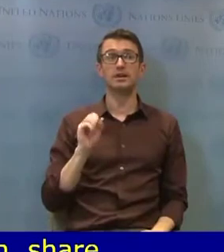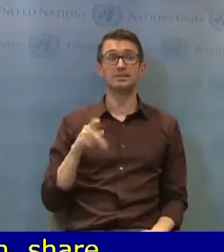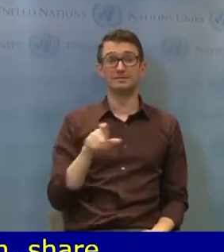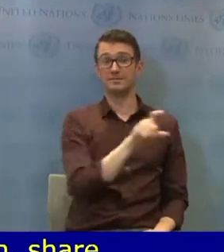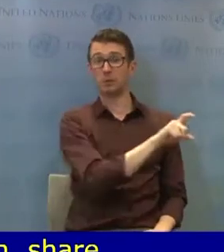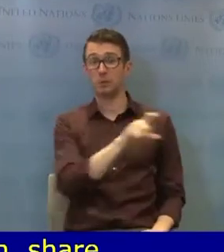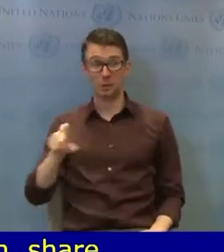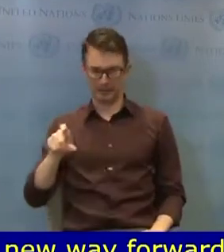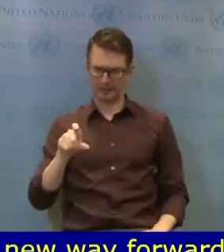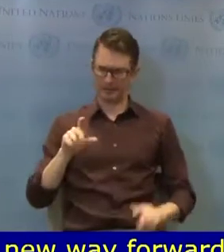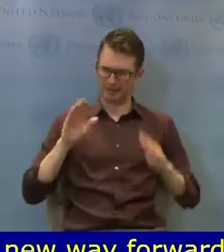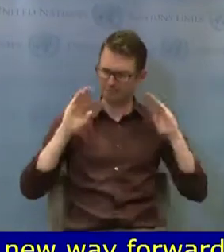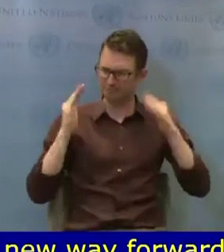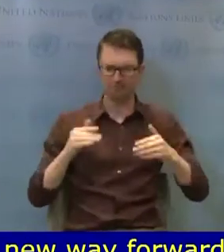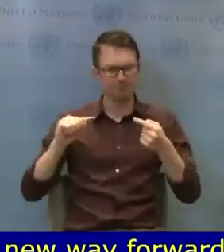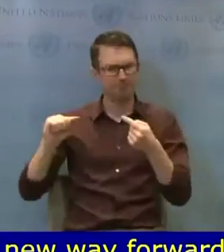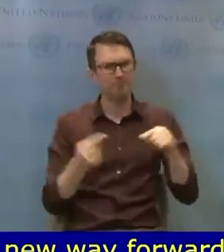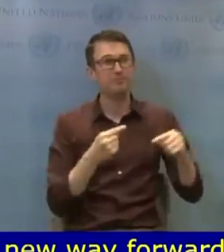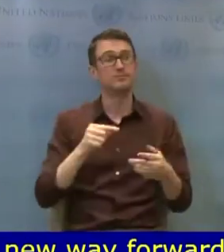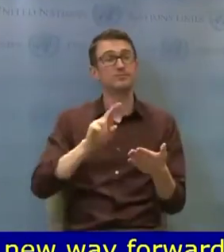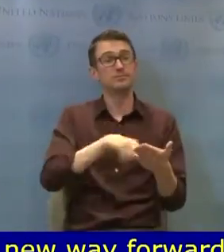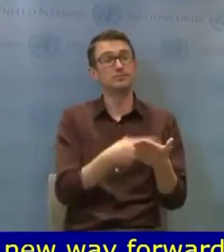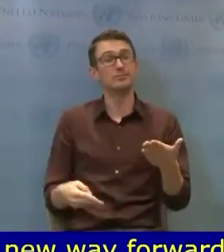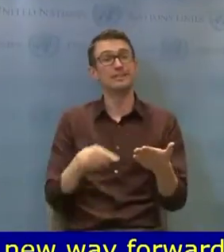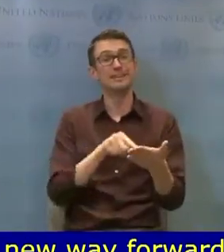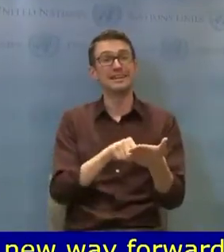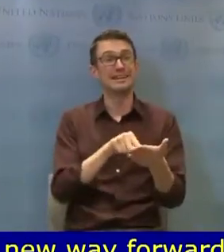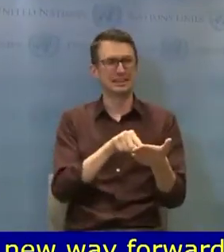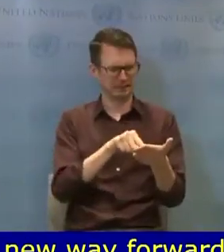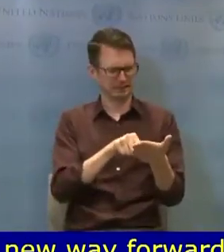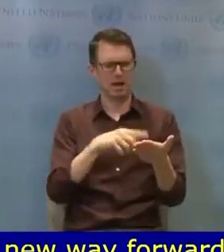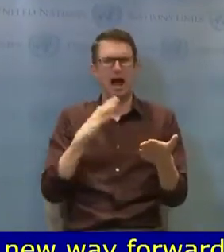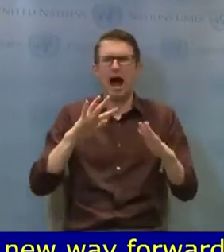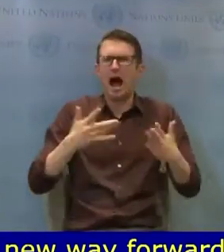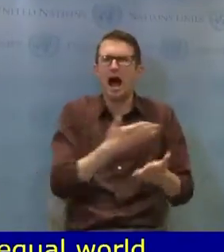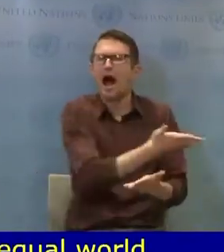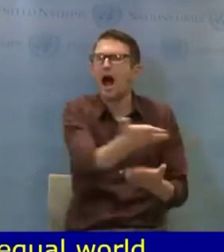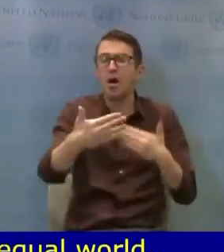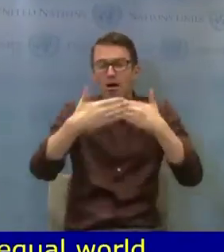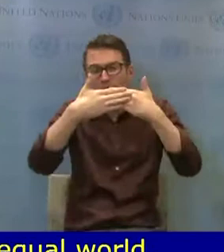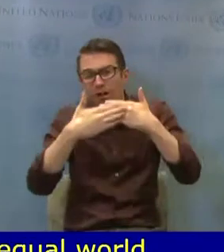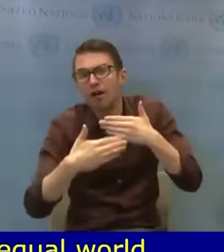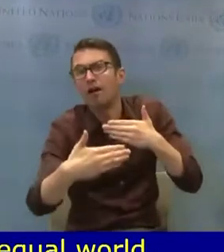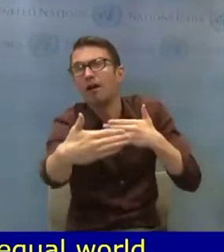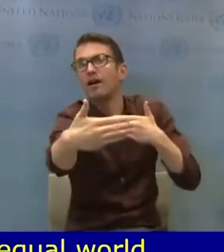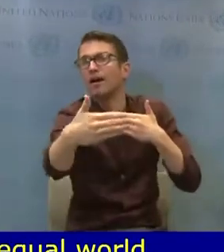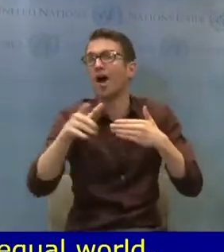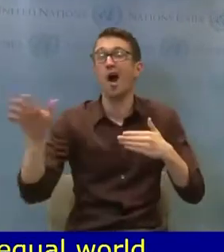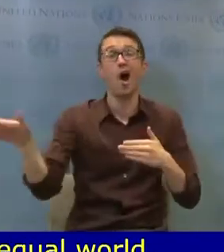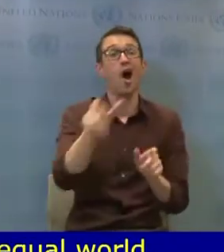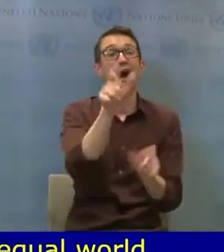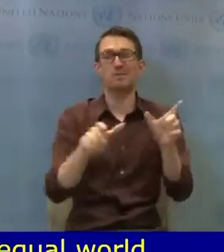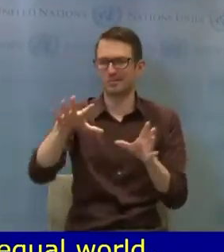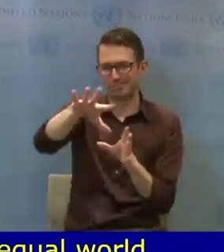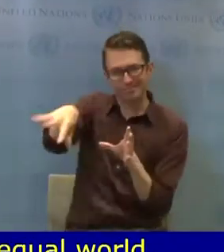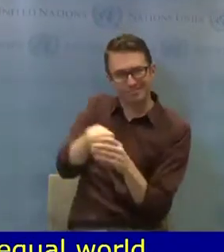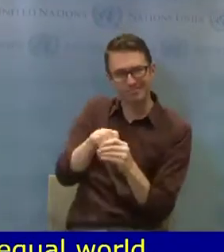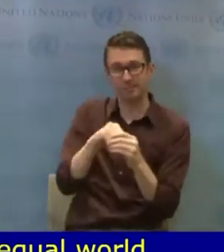we want for all, where no one is left behind. It provides a glimpse of a world that could be, a world that is